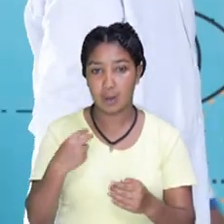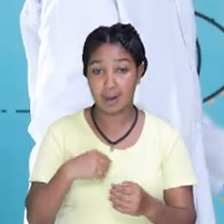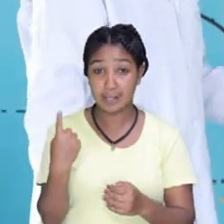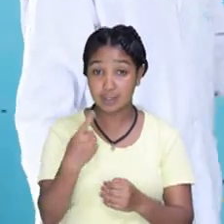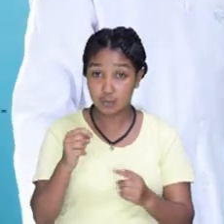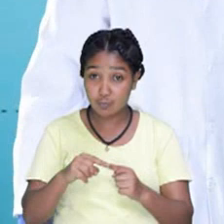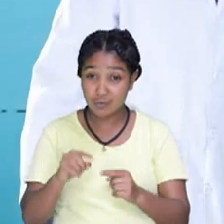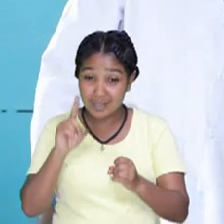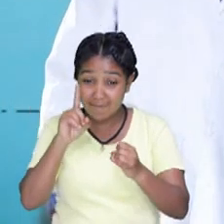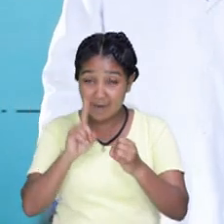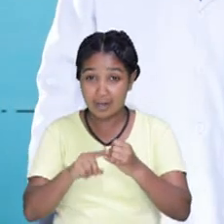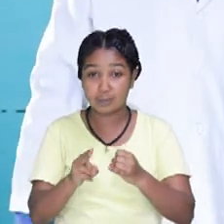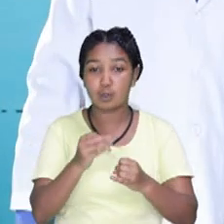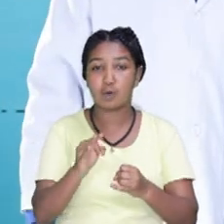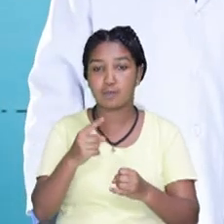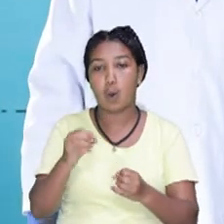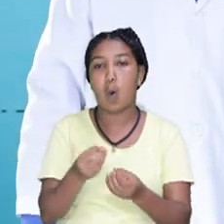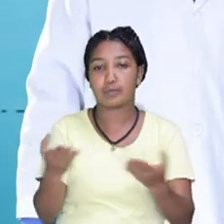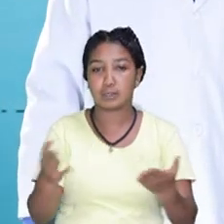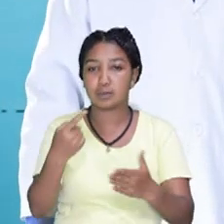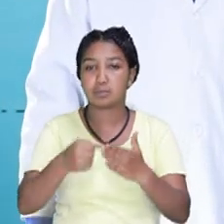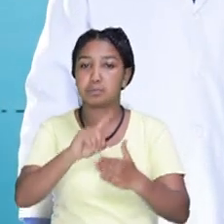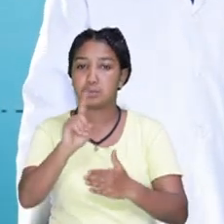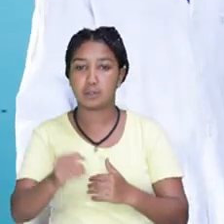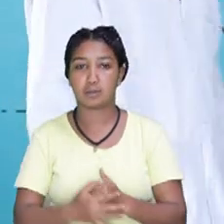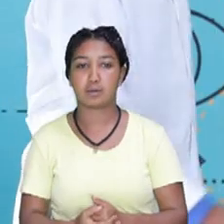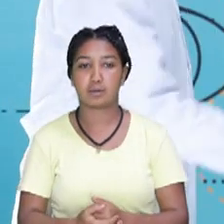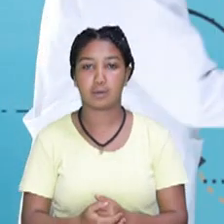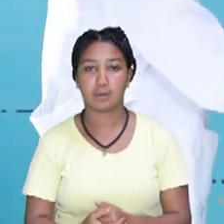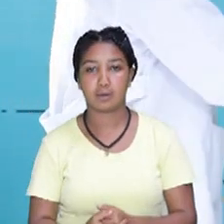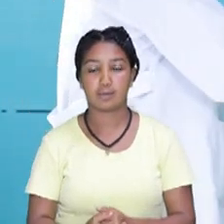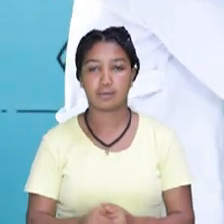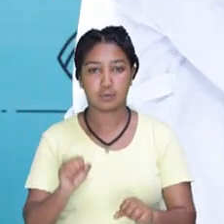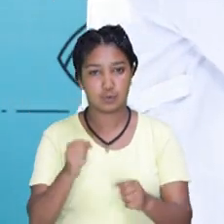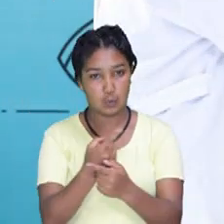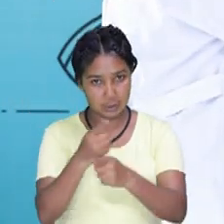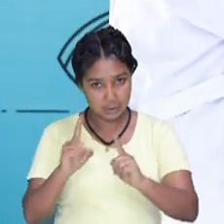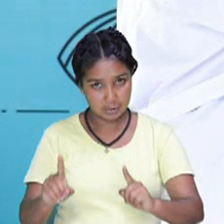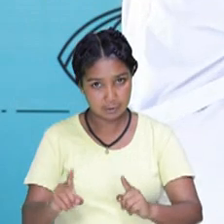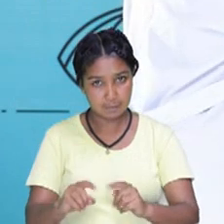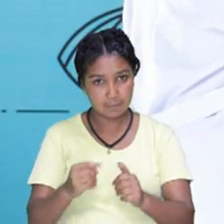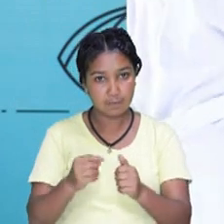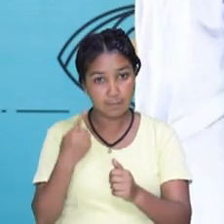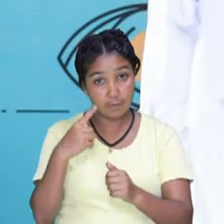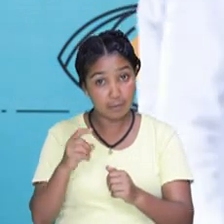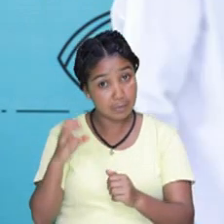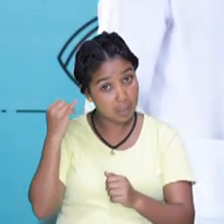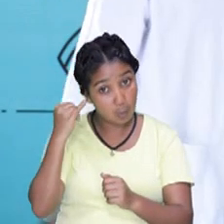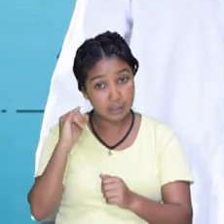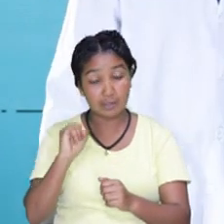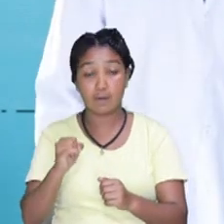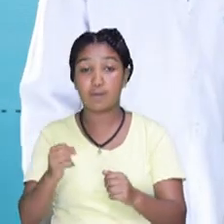are asked to find the final speed of the object. The final speed of the object. Solution. From the concept of